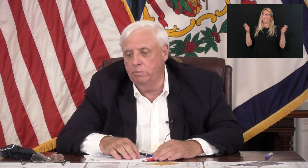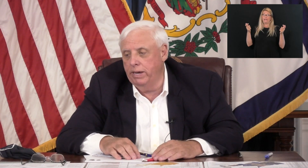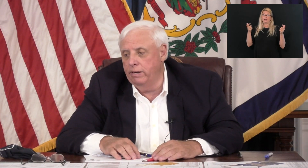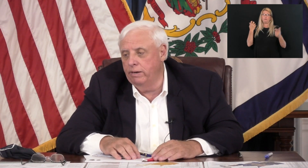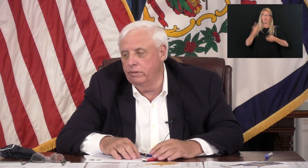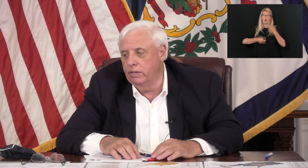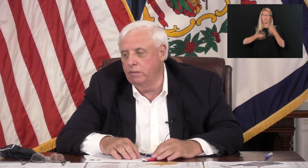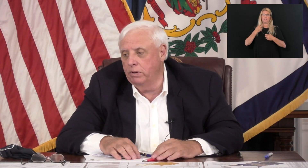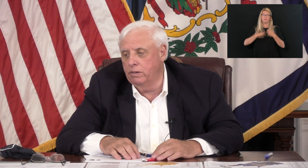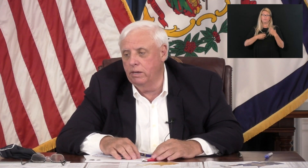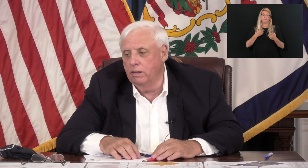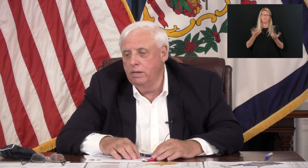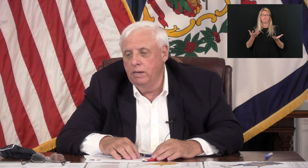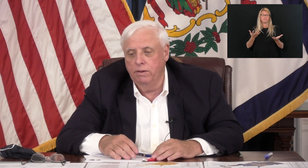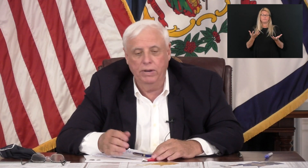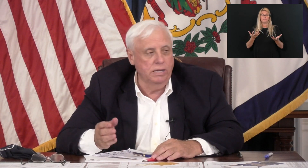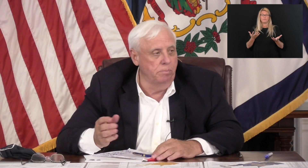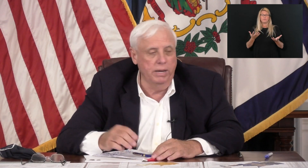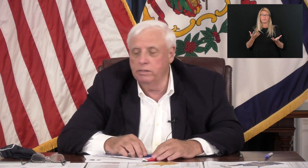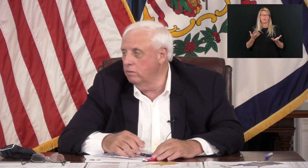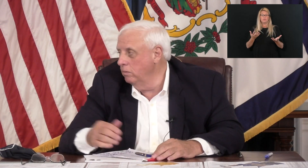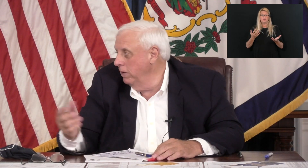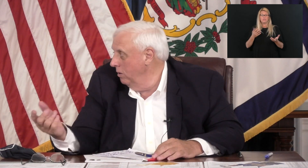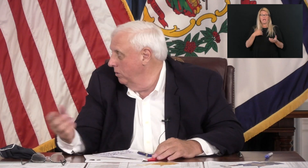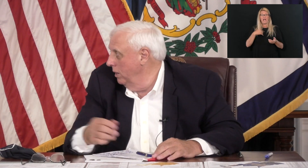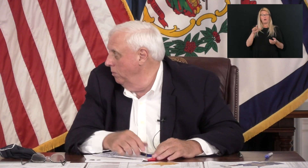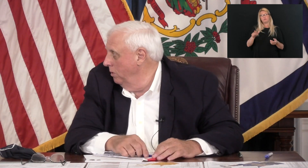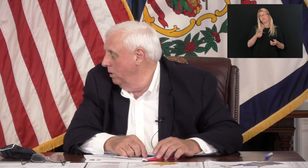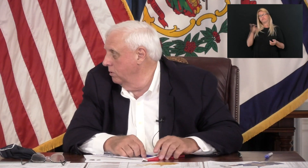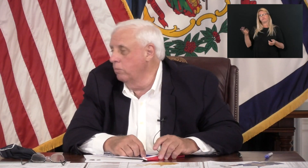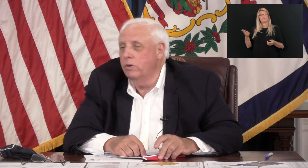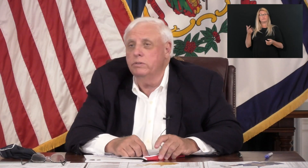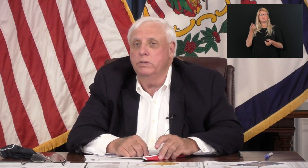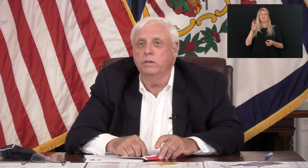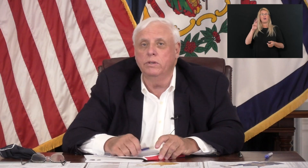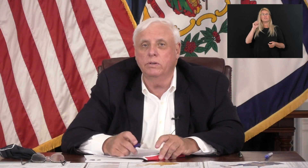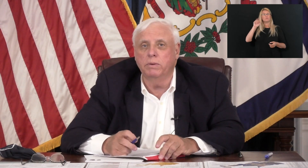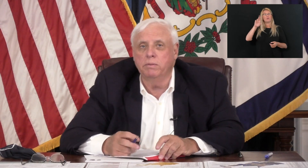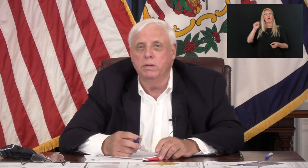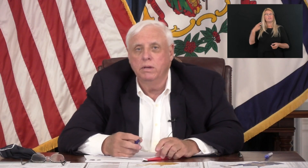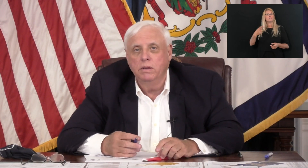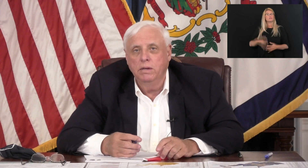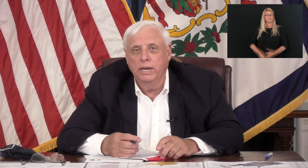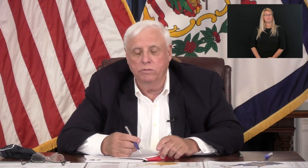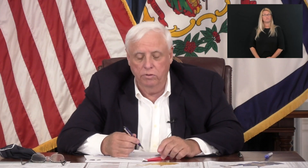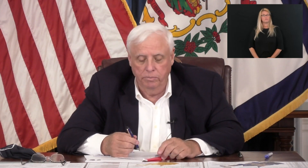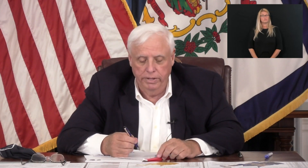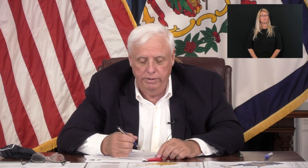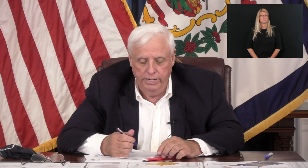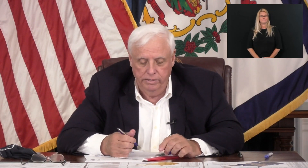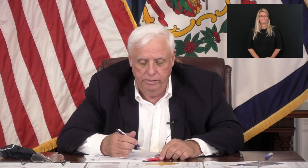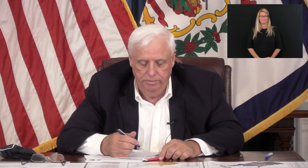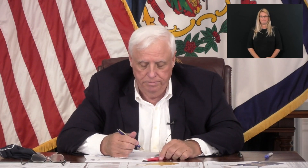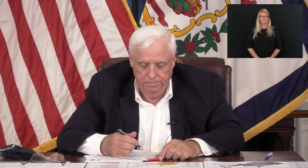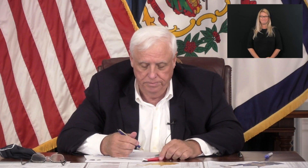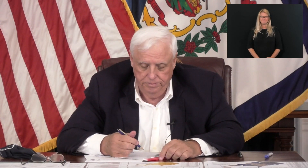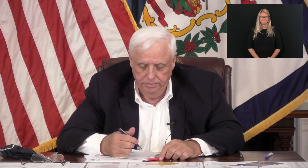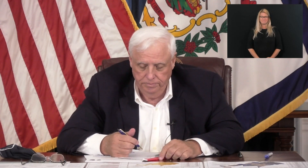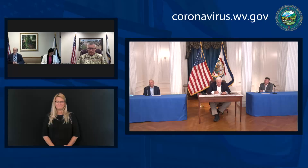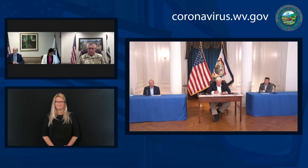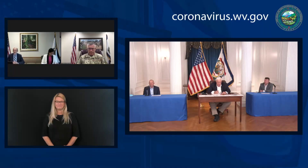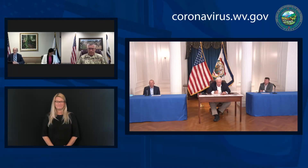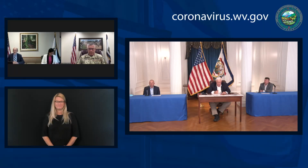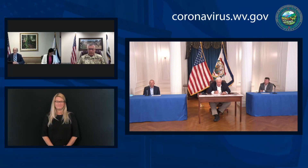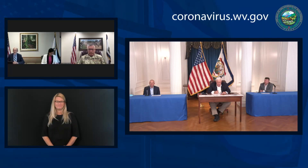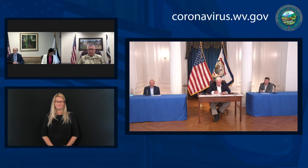discussion about it and everything. But if I could pass to the medical team, and Dr. Marsh, you know, you could maybe answer a little better than I could. Sure. Well,